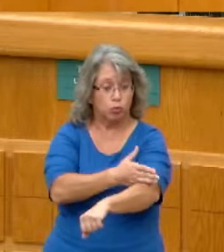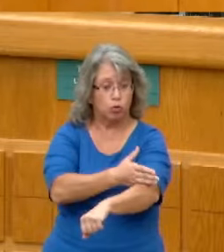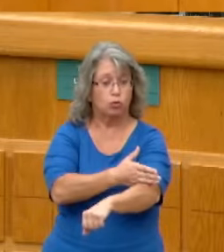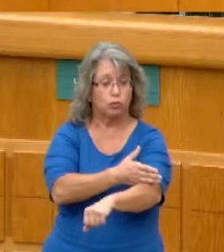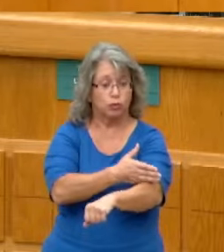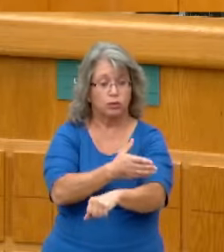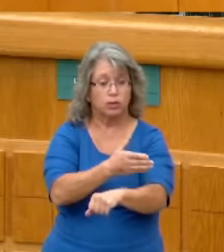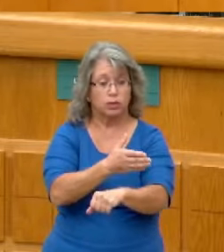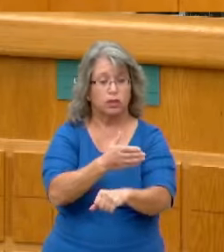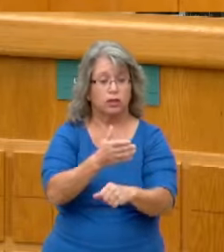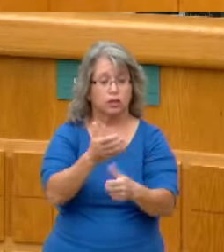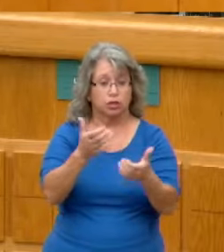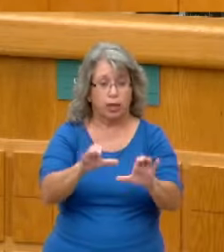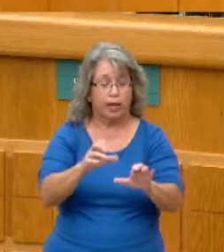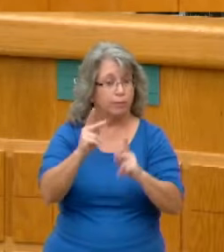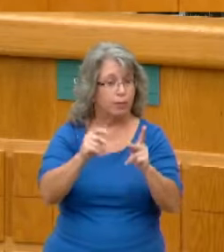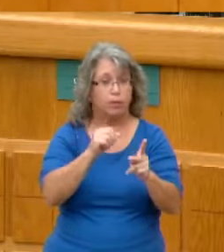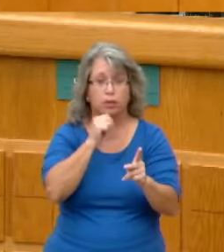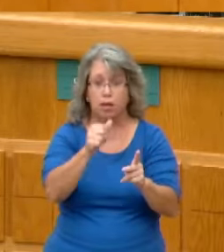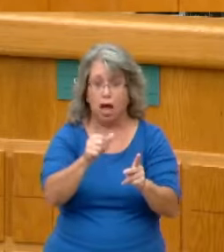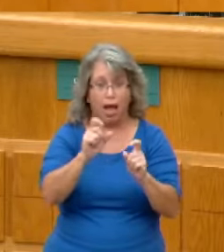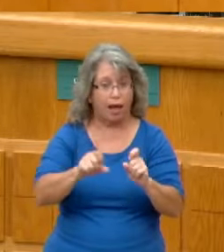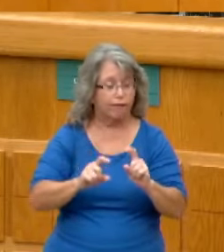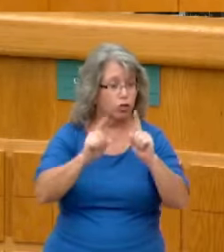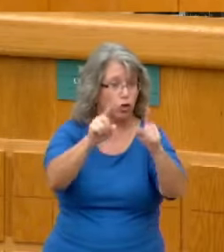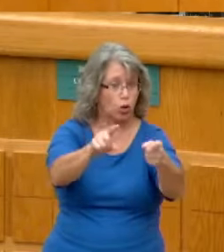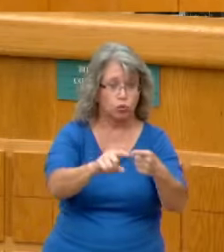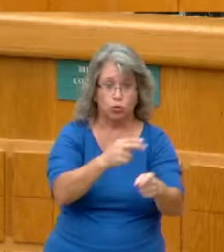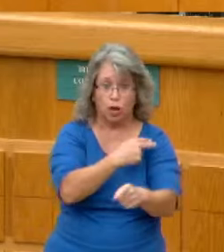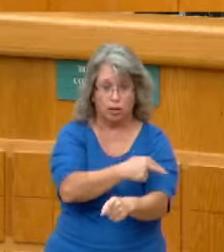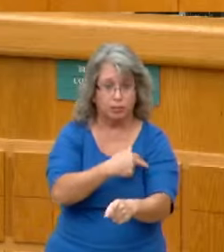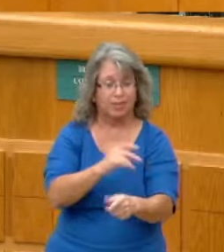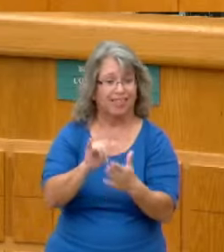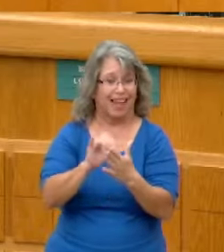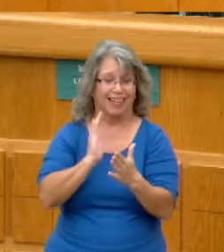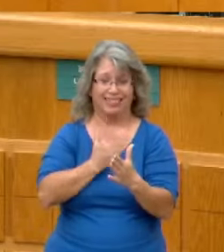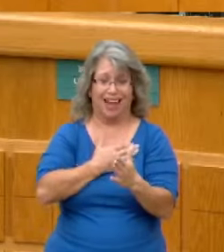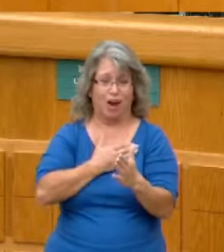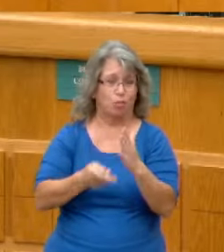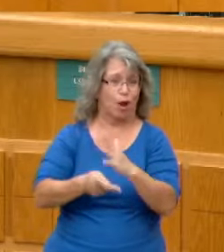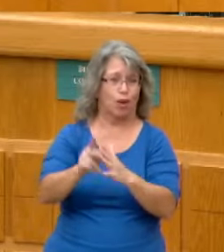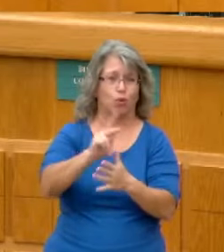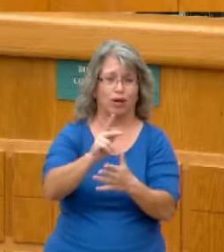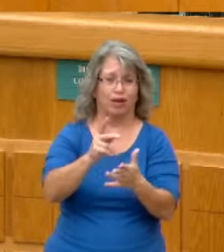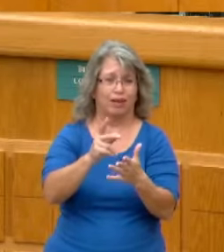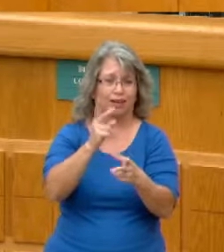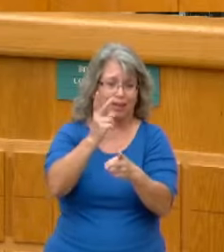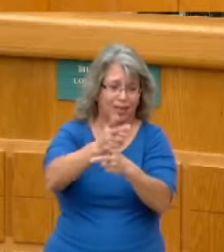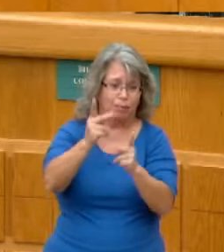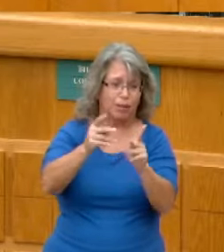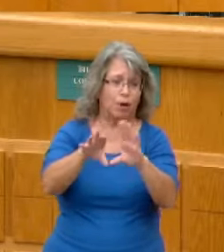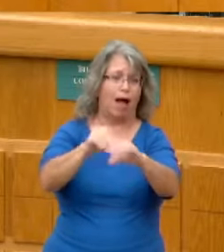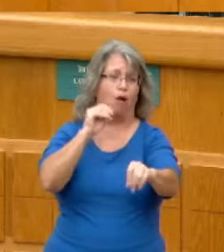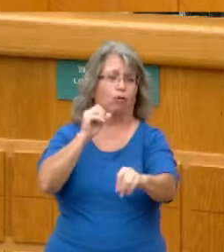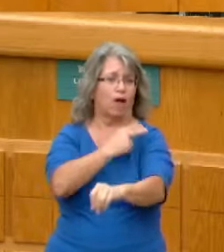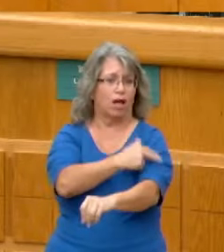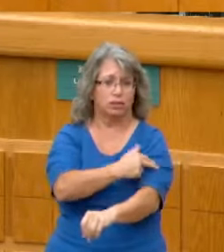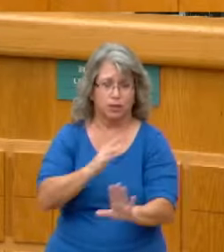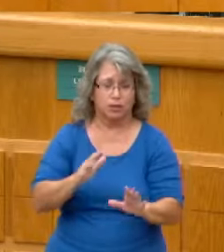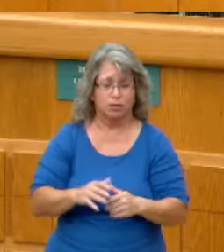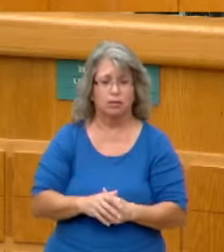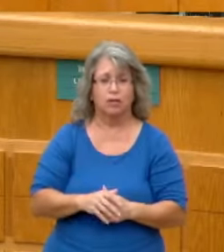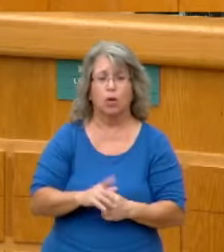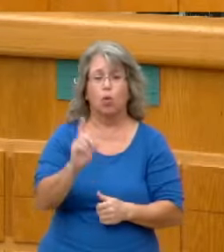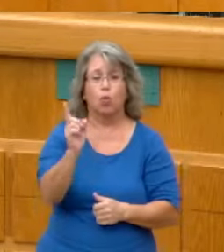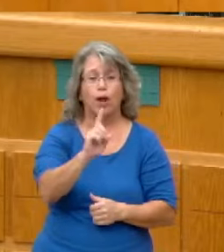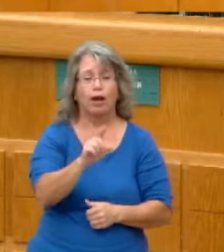day, reducing hospital admission is our top priority. The locations are Physicians West at